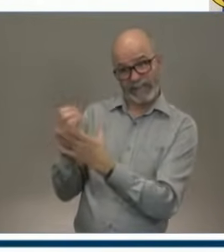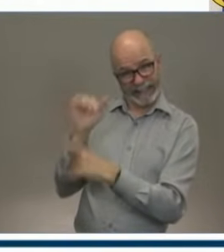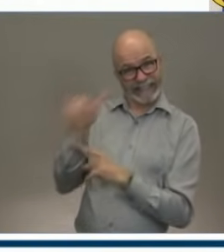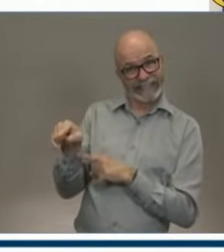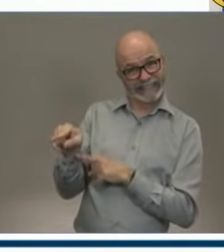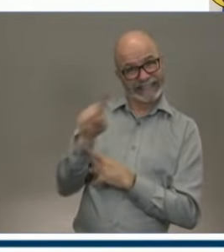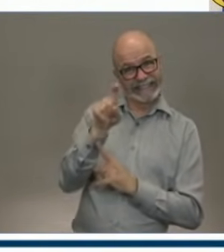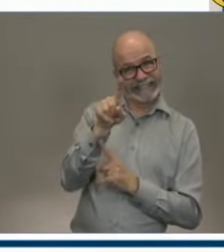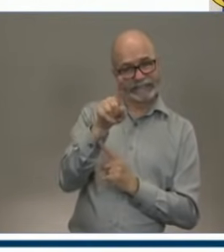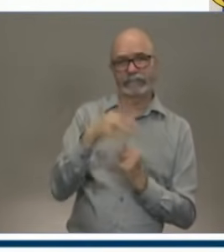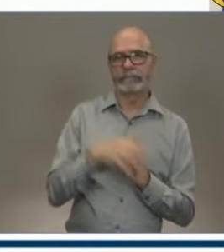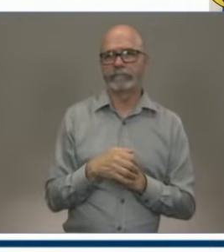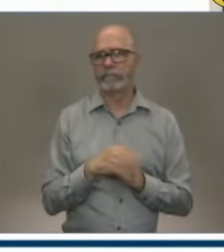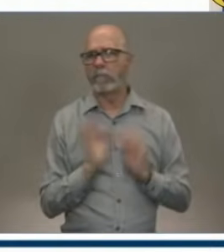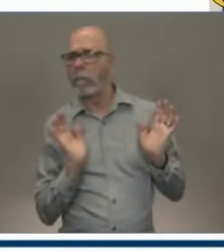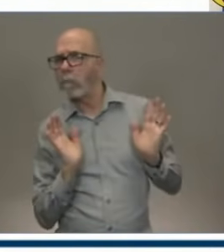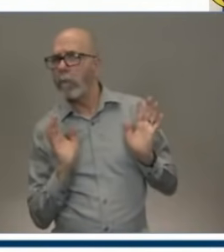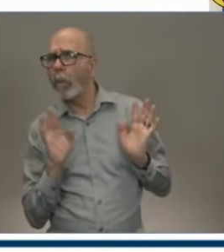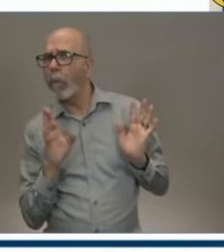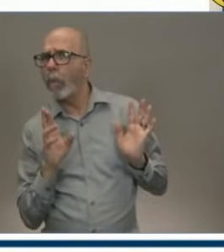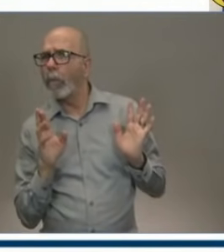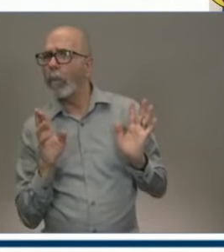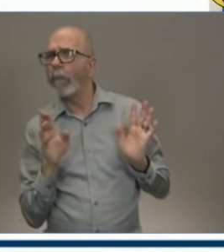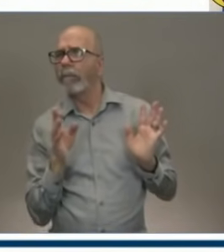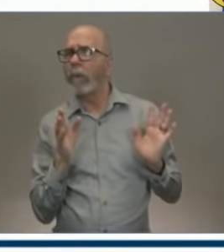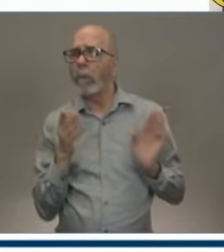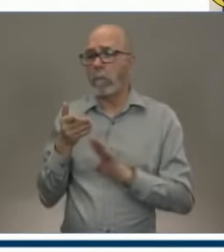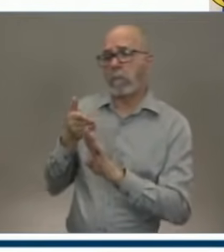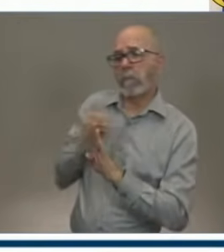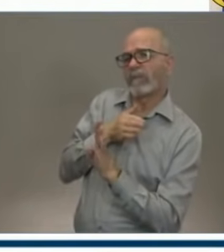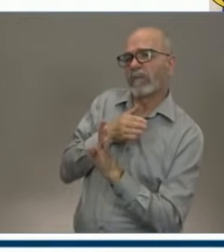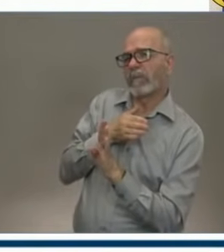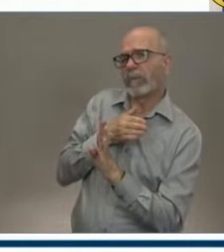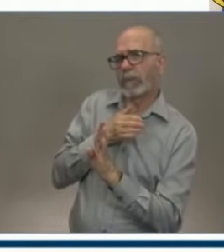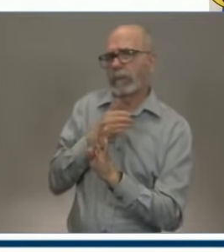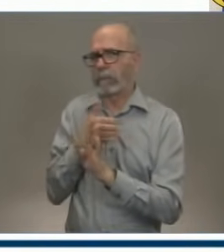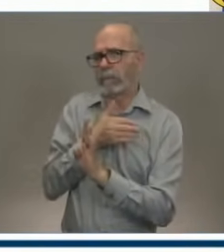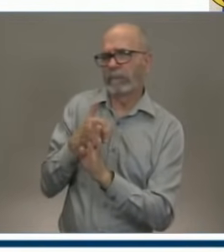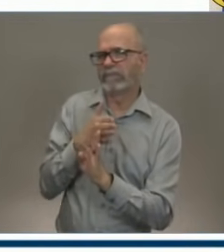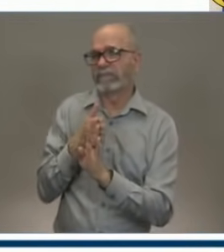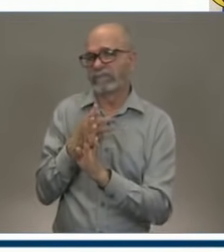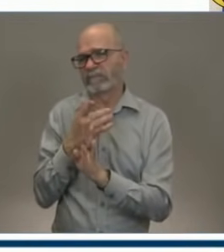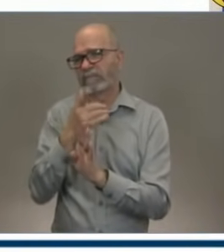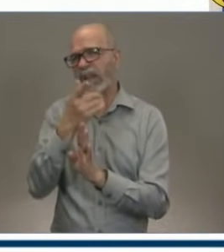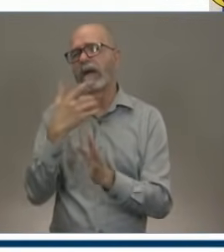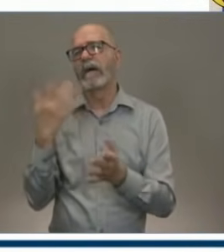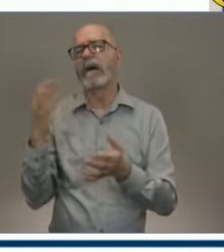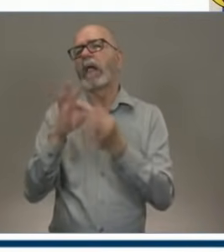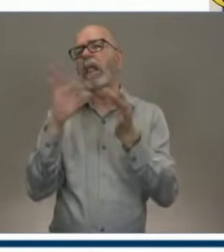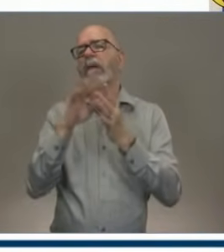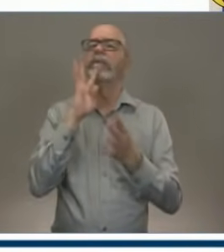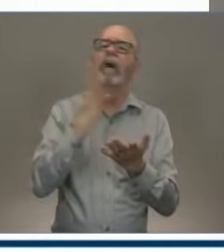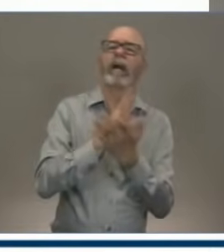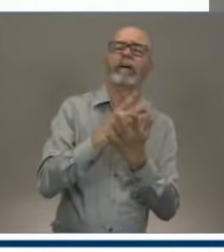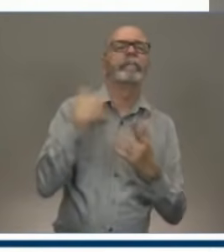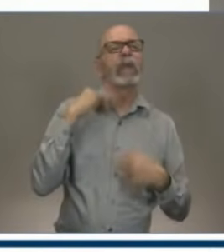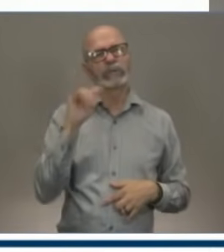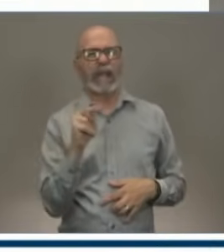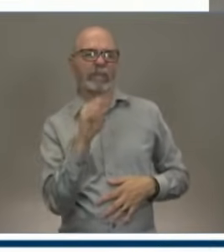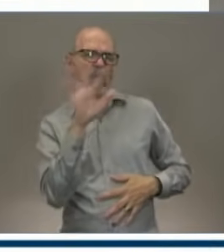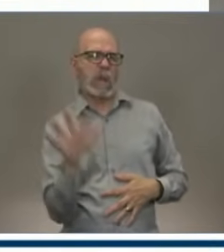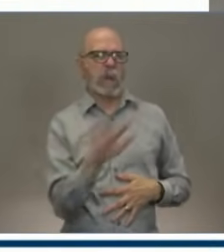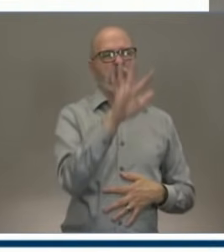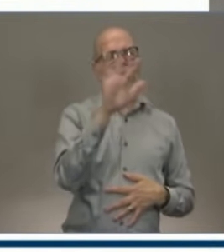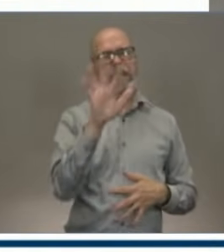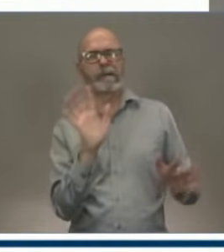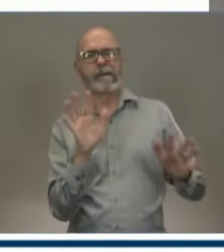or would that be sooner than that? The last talk was that it would be sometime in January. Yeah, we're hopeful to be able to,